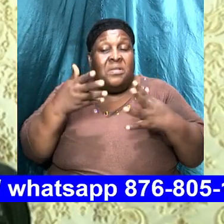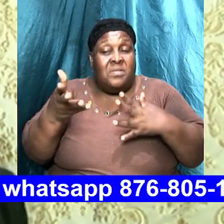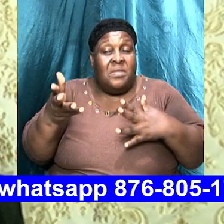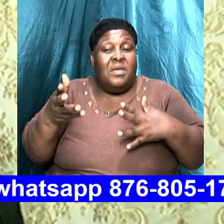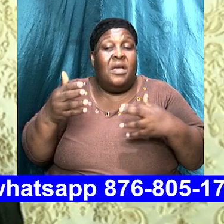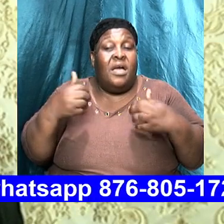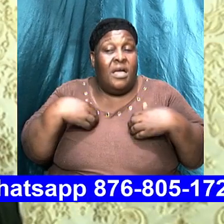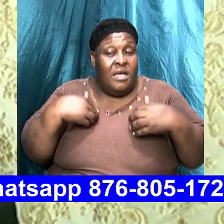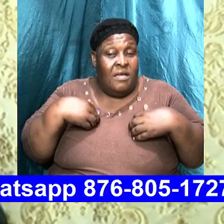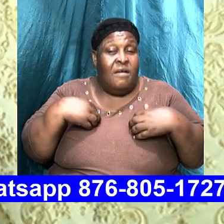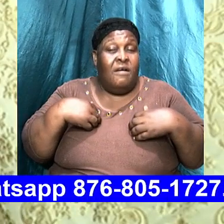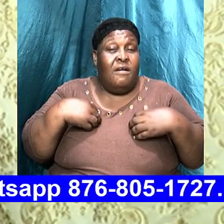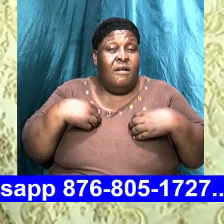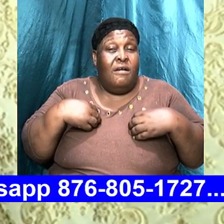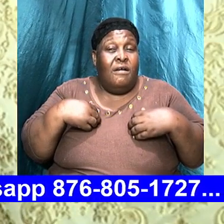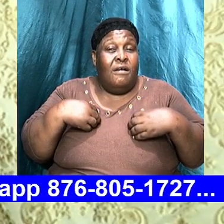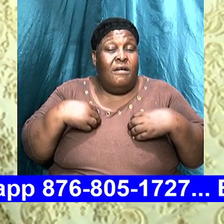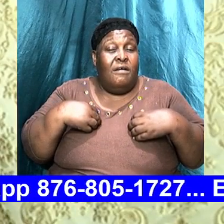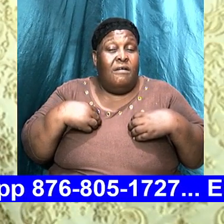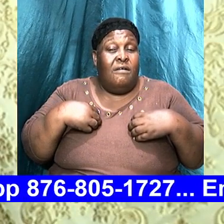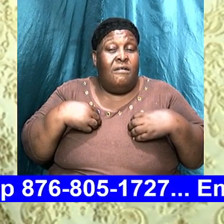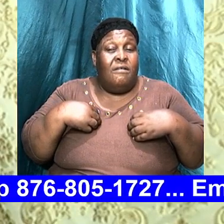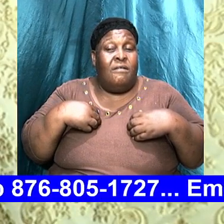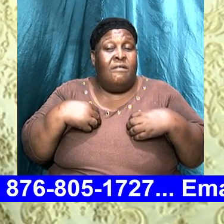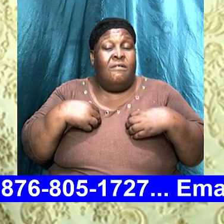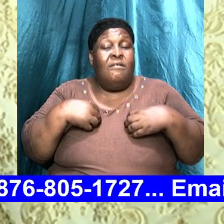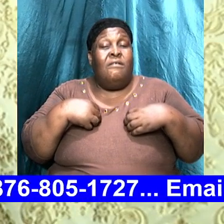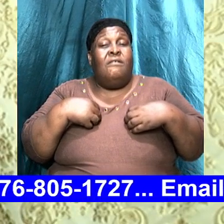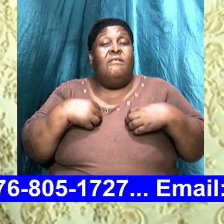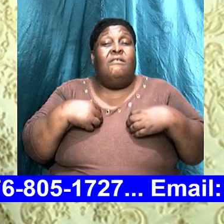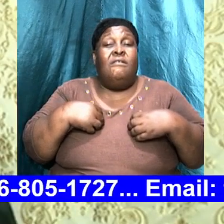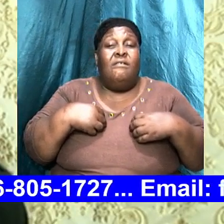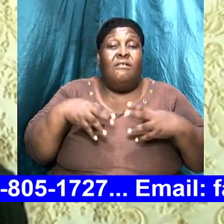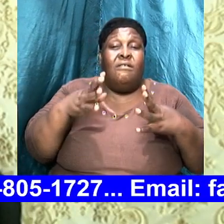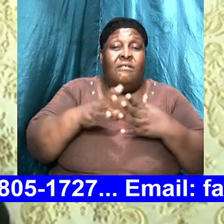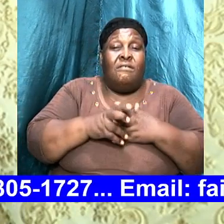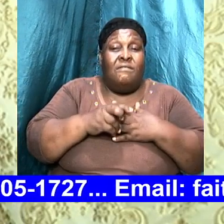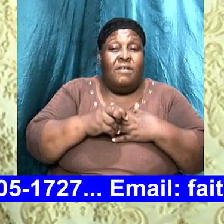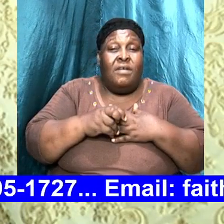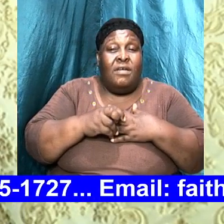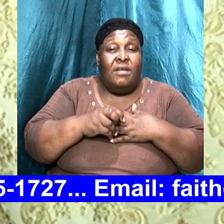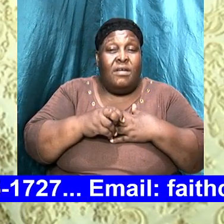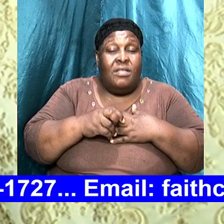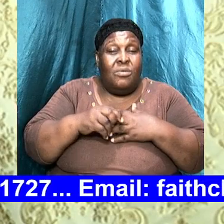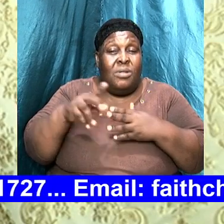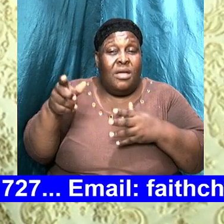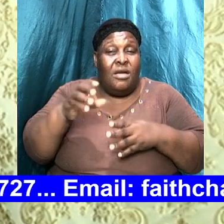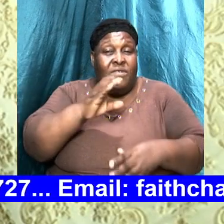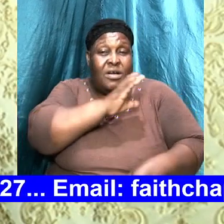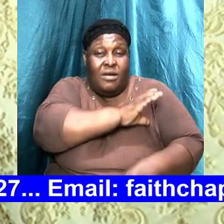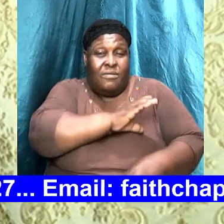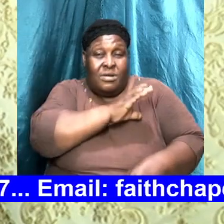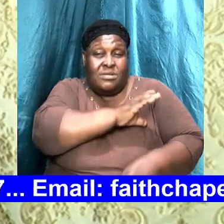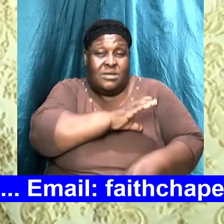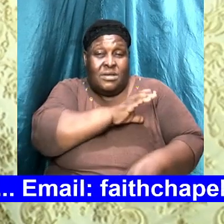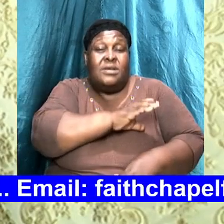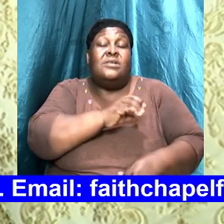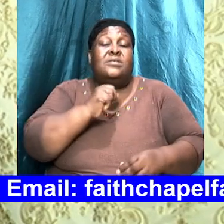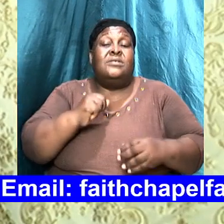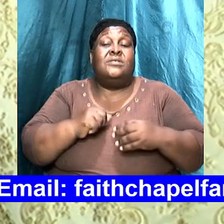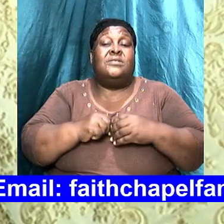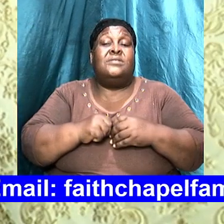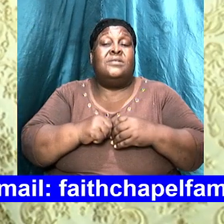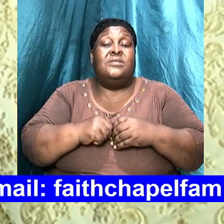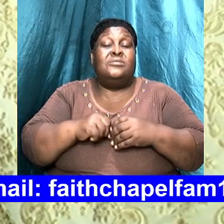the fruit never say fruits of the spirit is love but there are different aspects to this fruit now which is joy peace long suffering